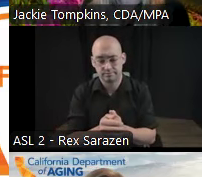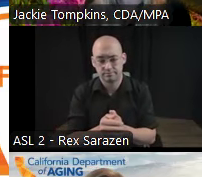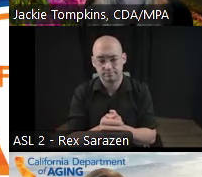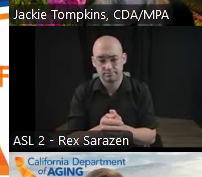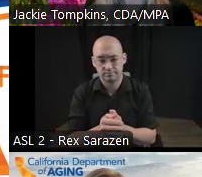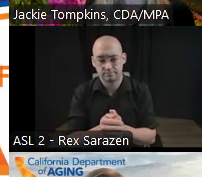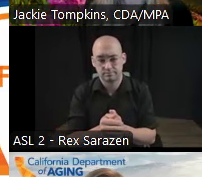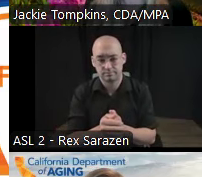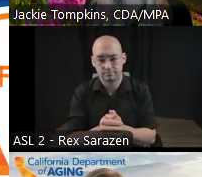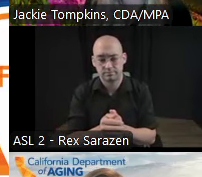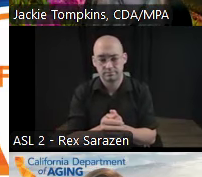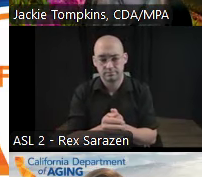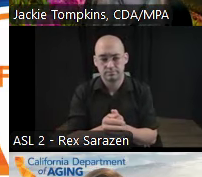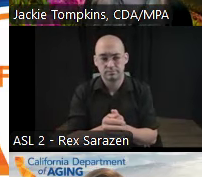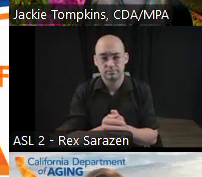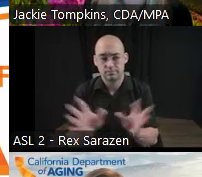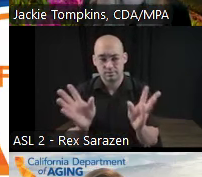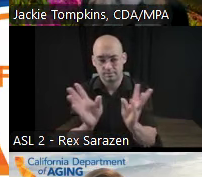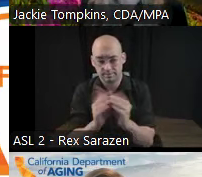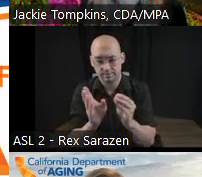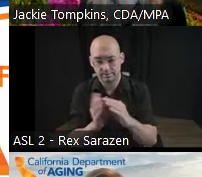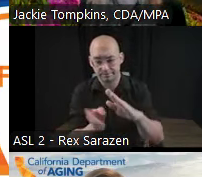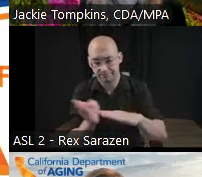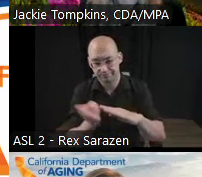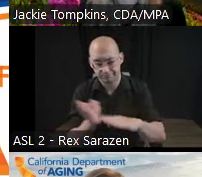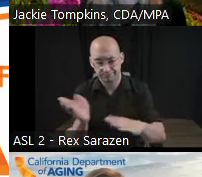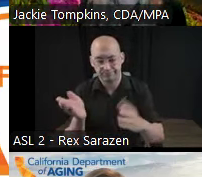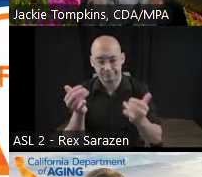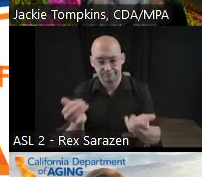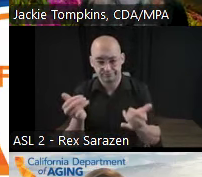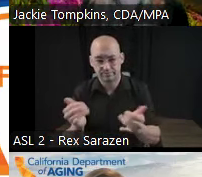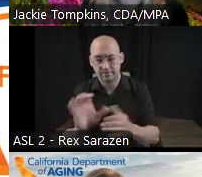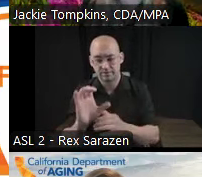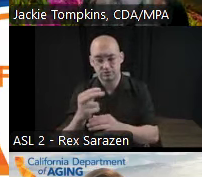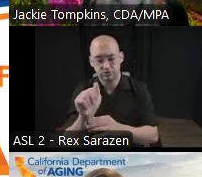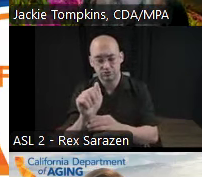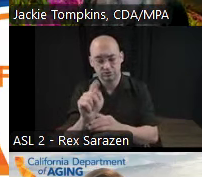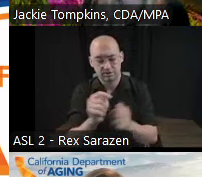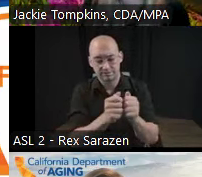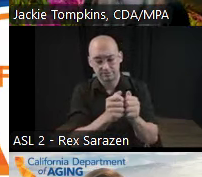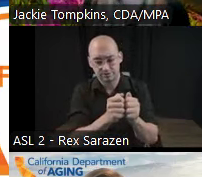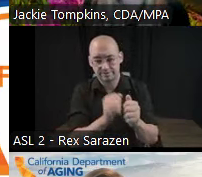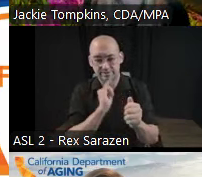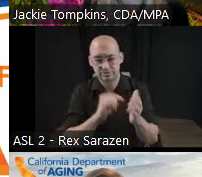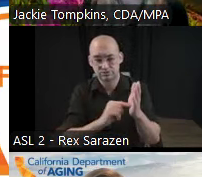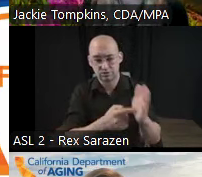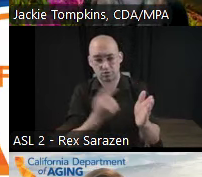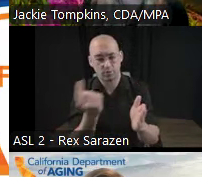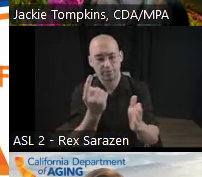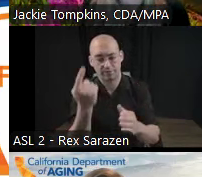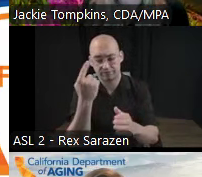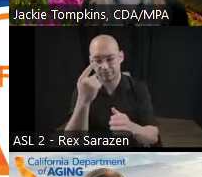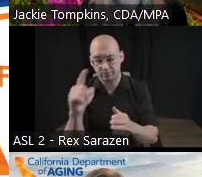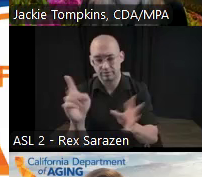In terms of our meeting operations today, the chat function in Zoom is enabled only for committee